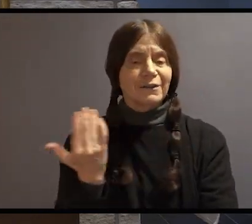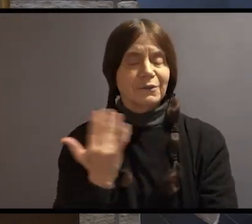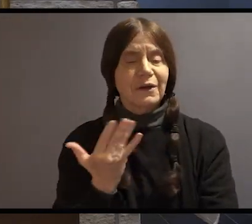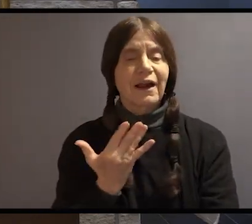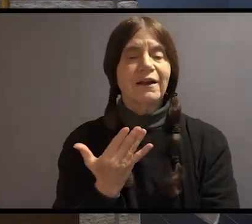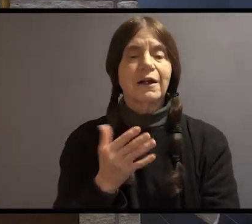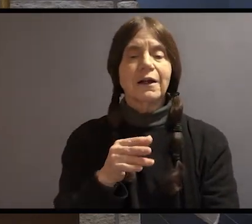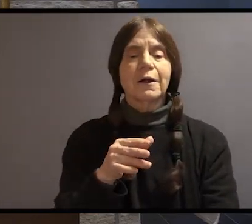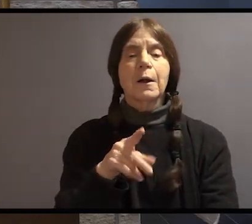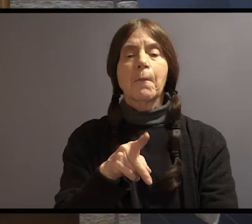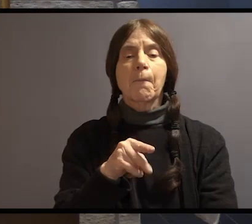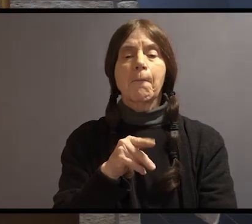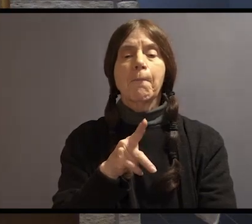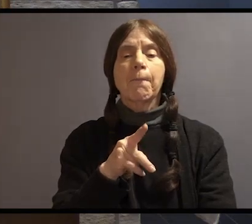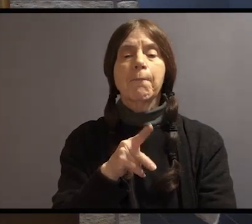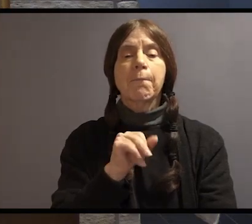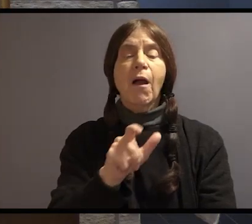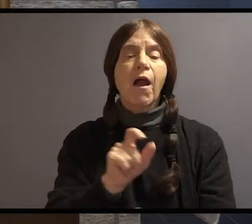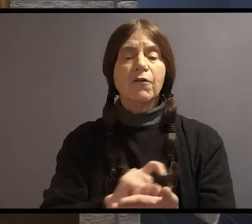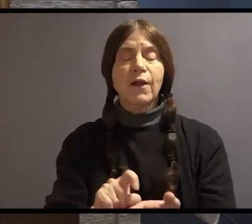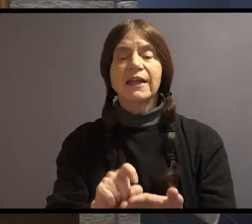we heard Paul talk about in our epistle.